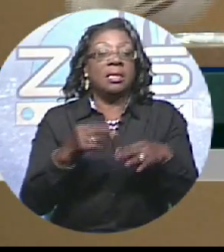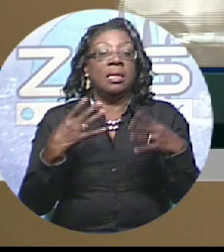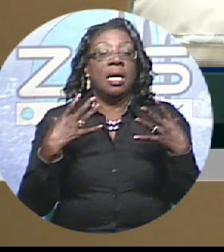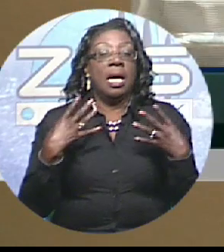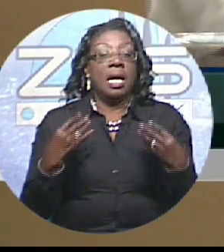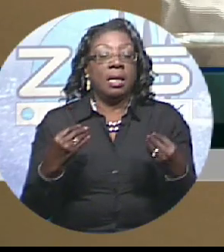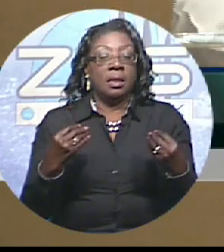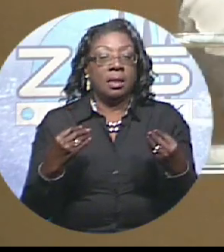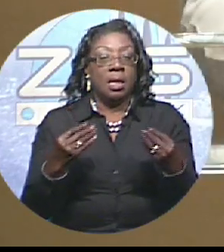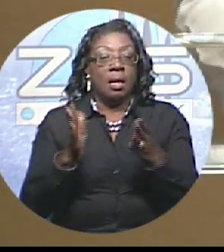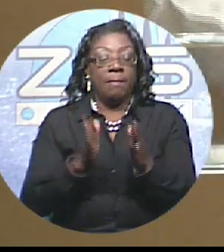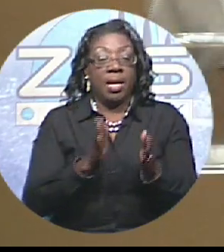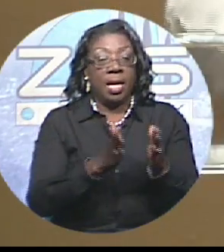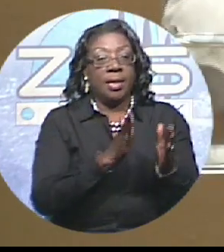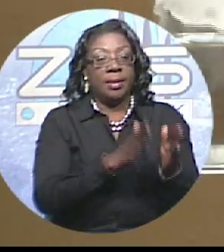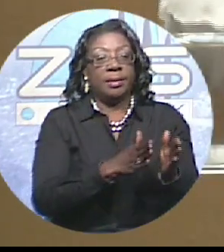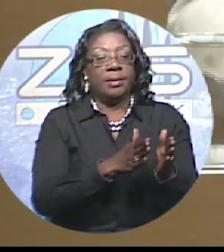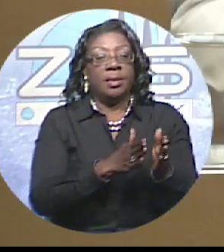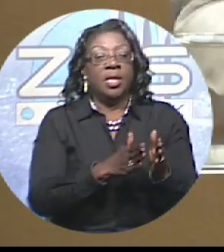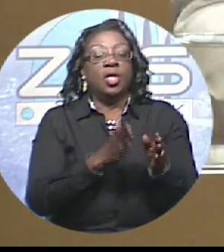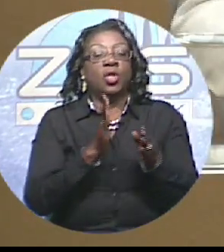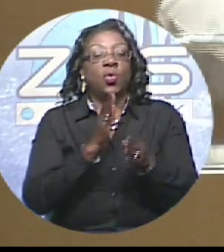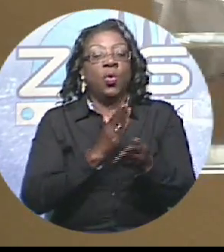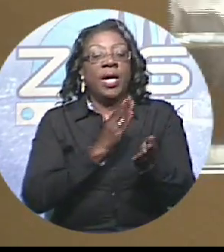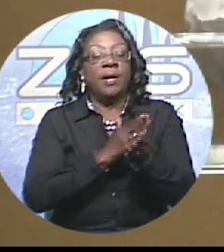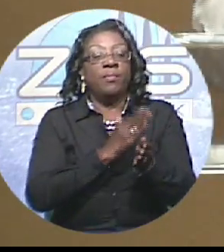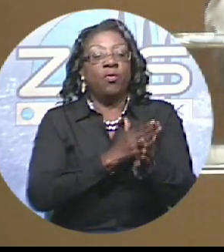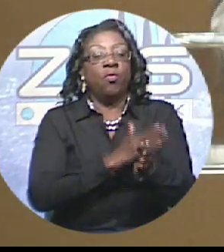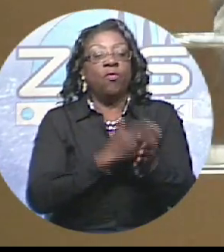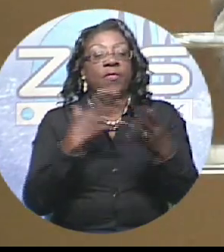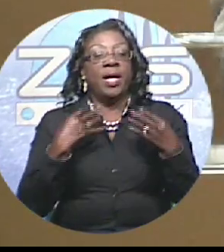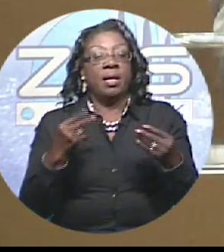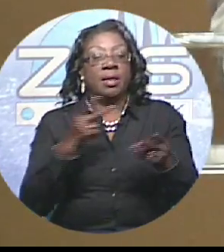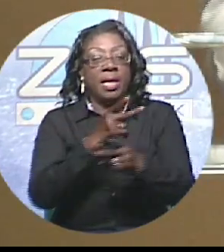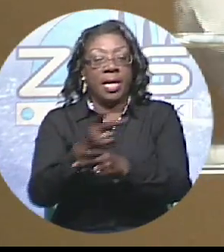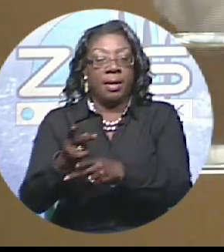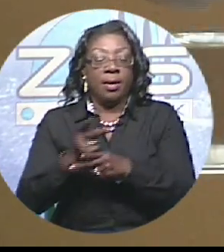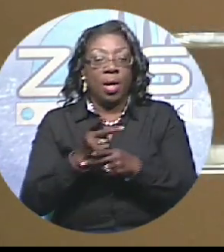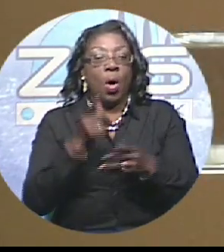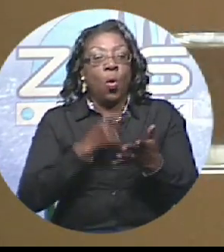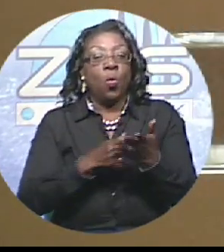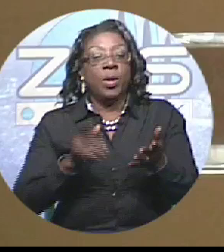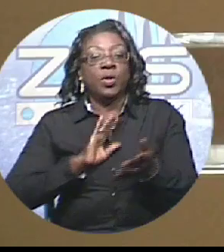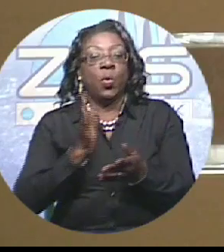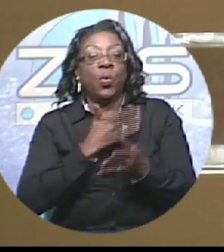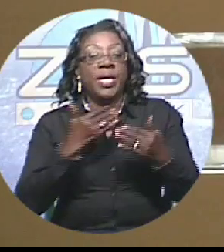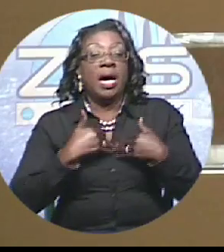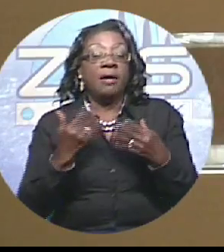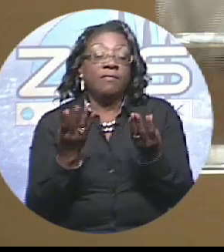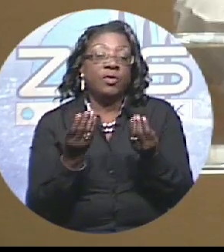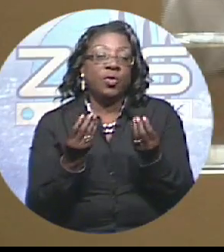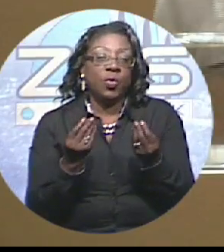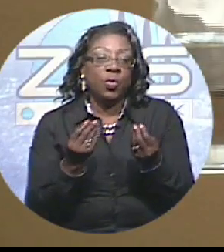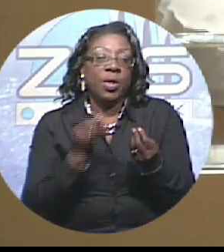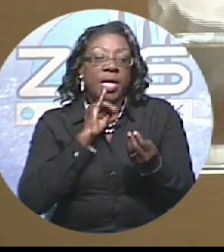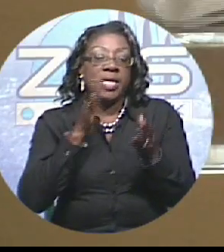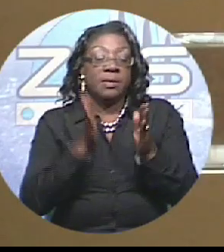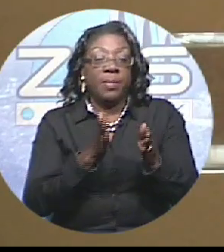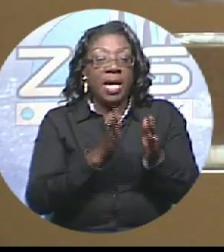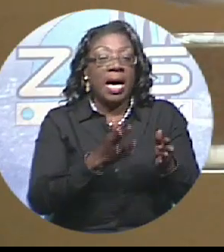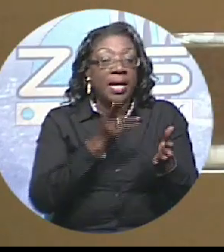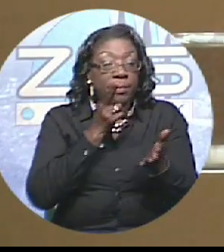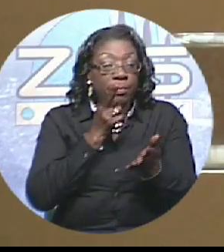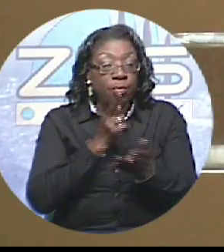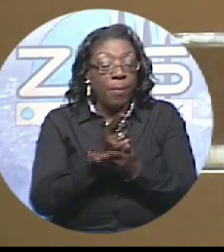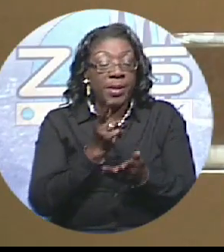the system that we want to improve healthcare. What we have to do is plan properly,